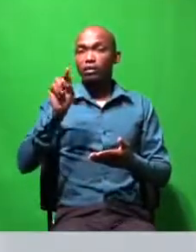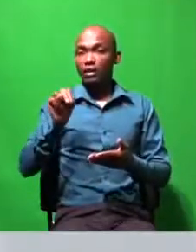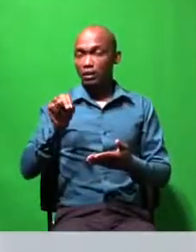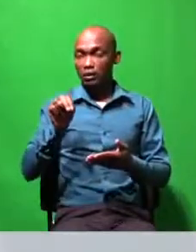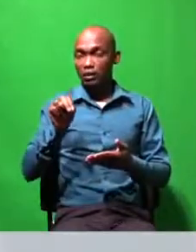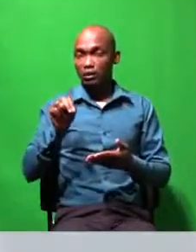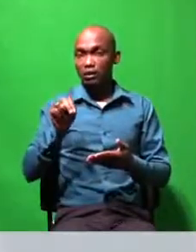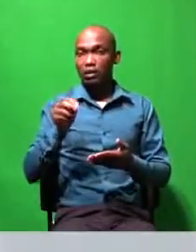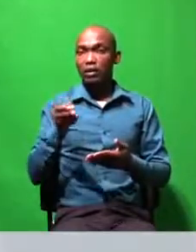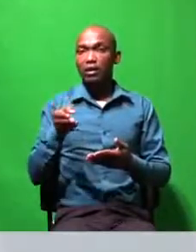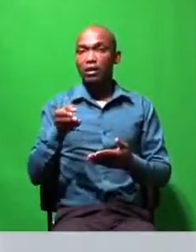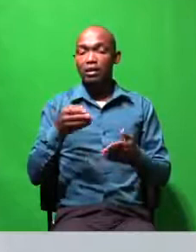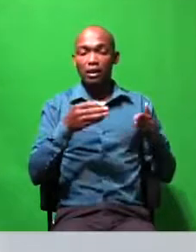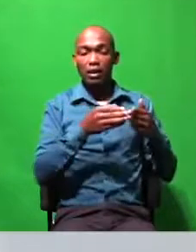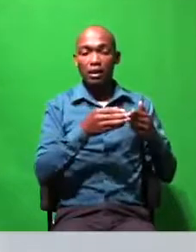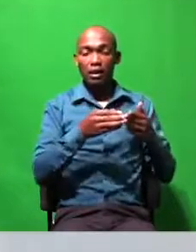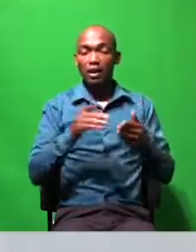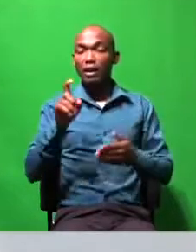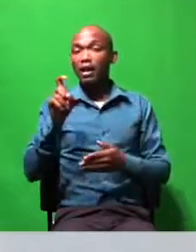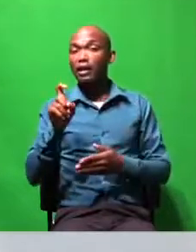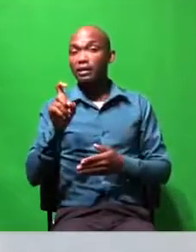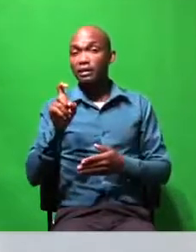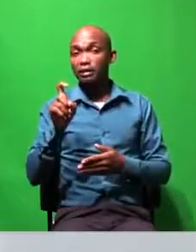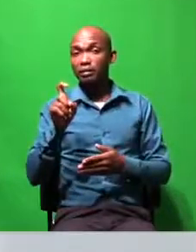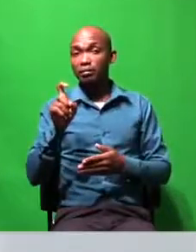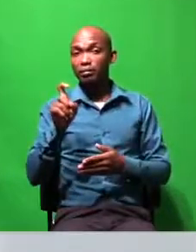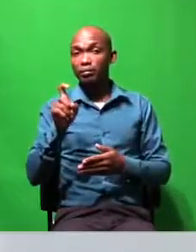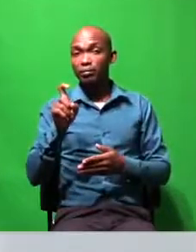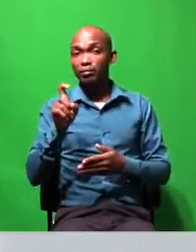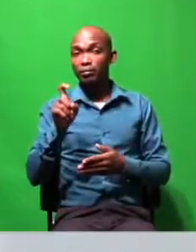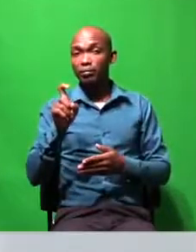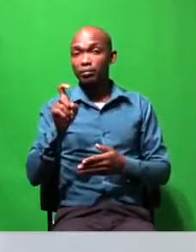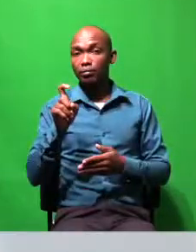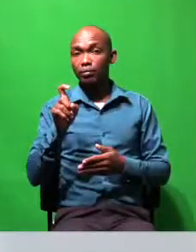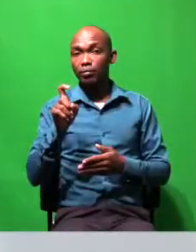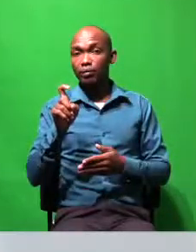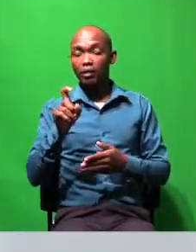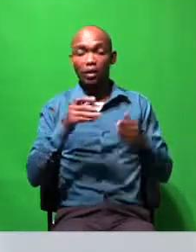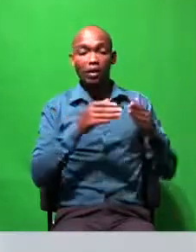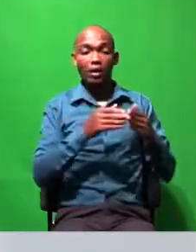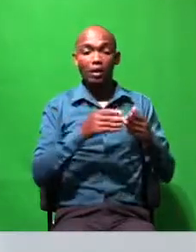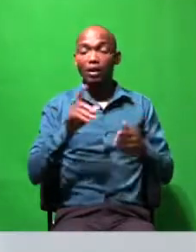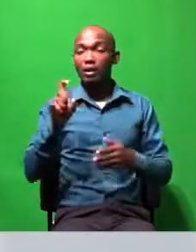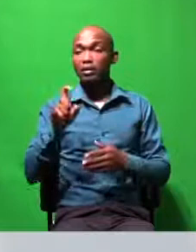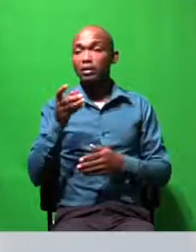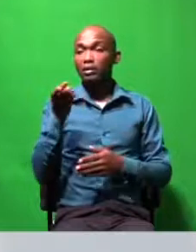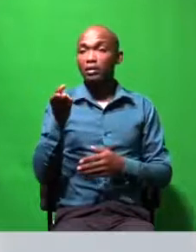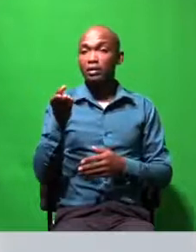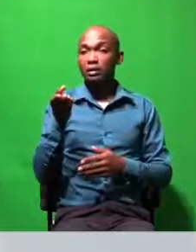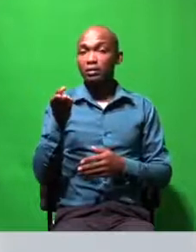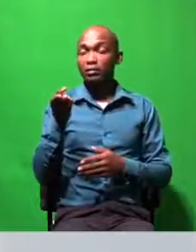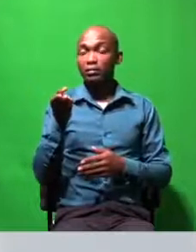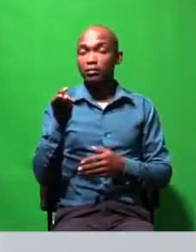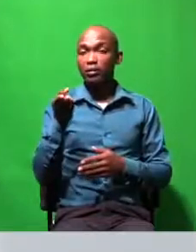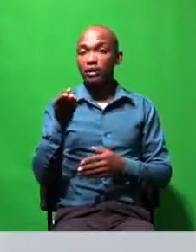and the angle X, this is angle X, and this angle